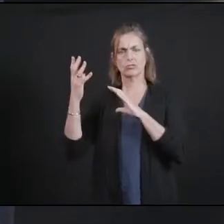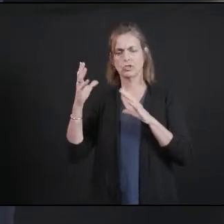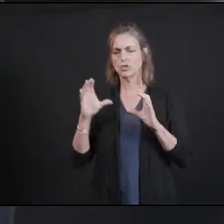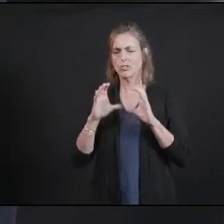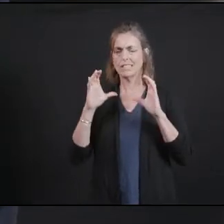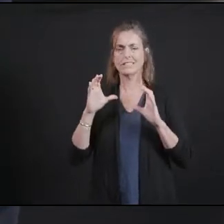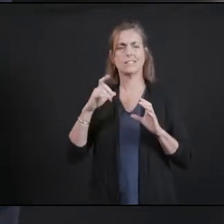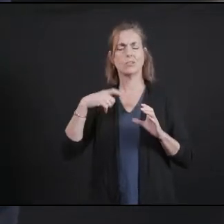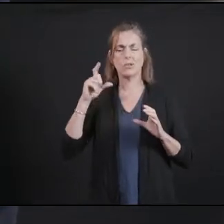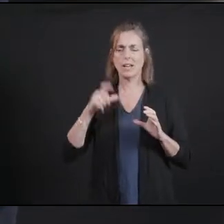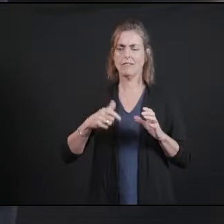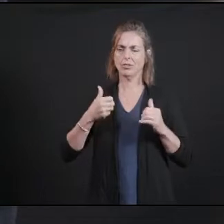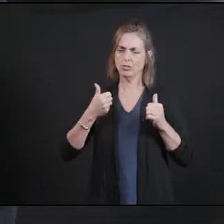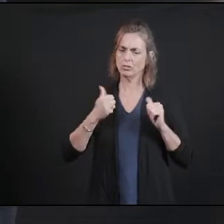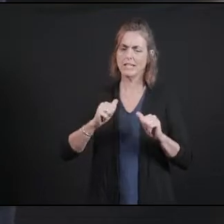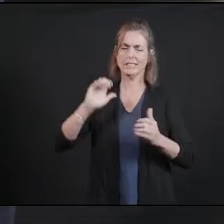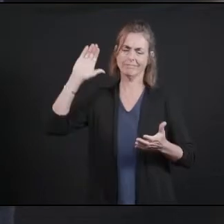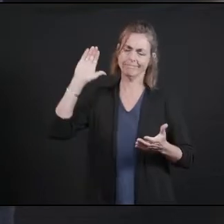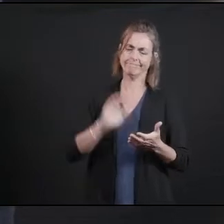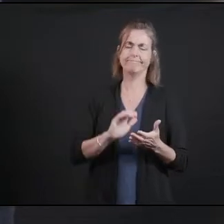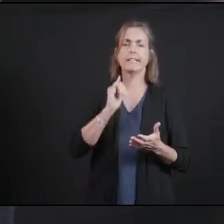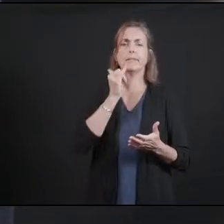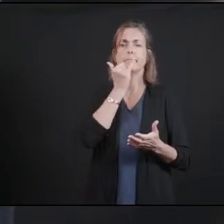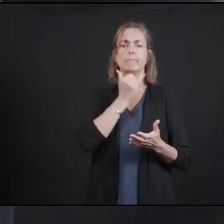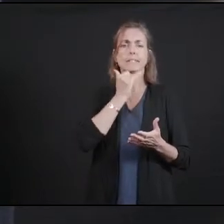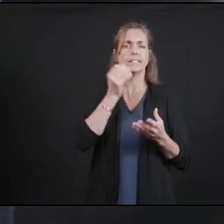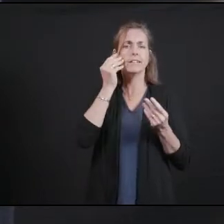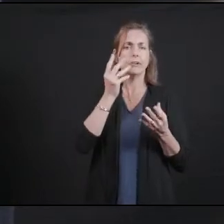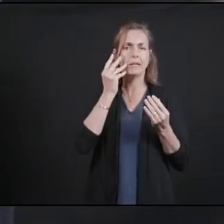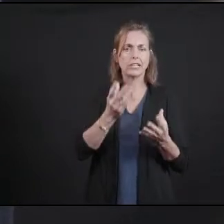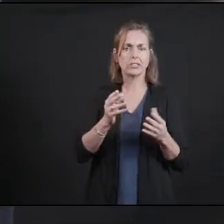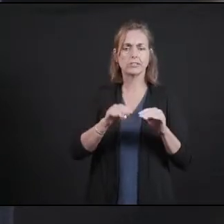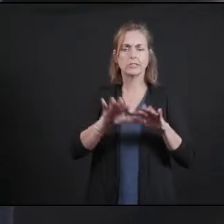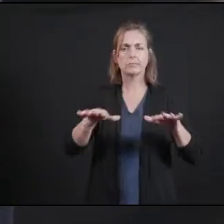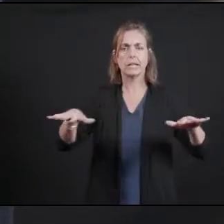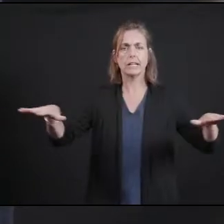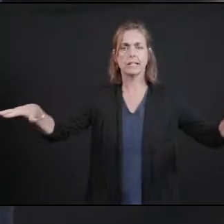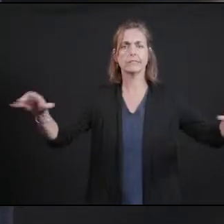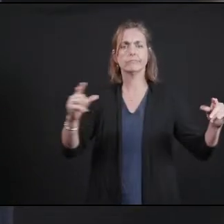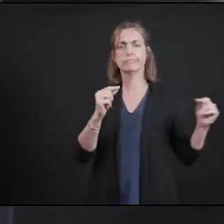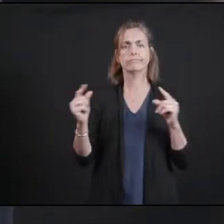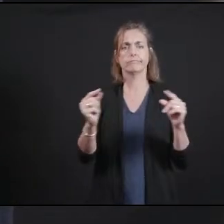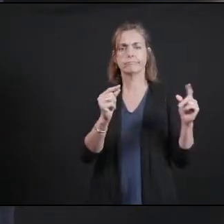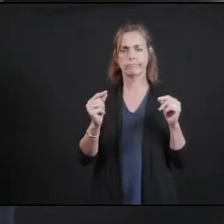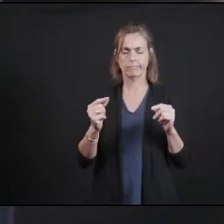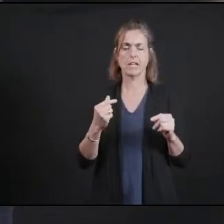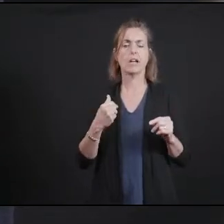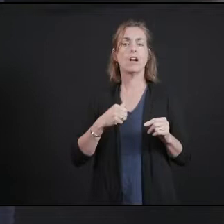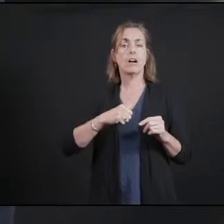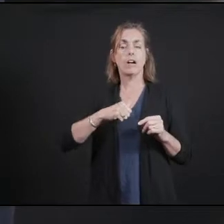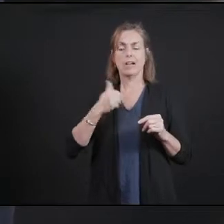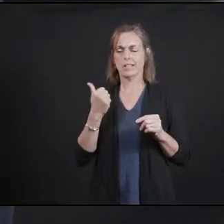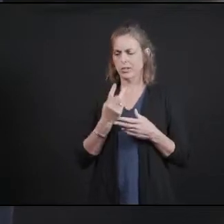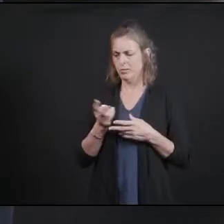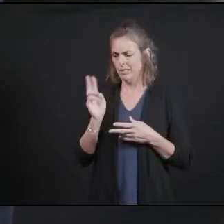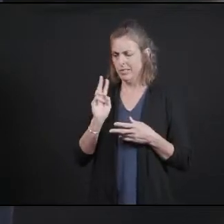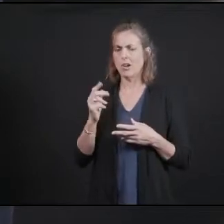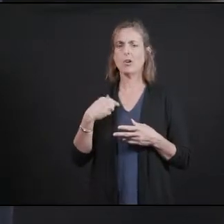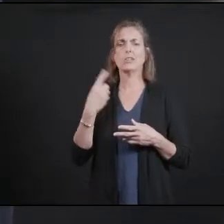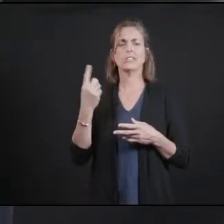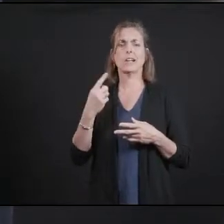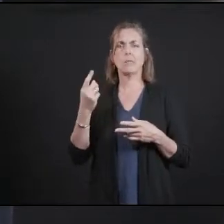misinformation in our community. There was a prior report of a COVID-19 related death in St. Croix several weeks ago